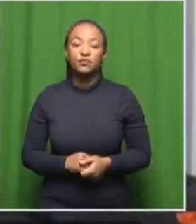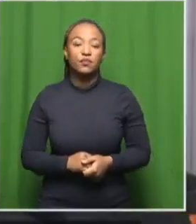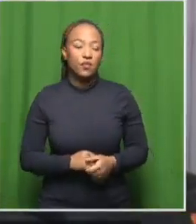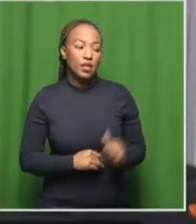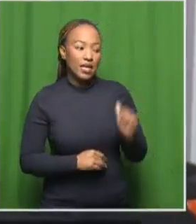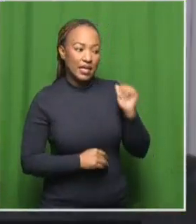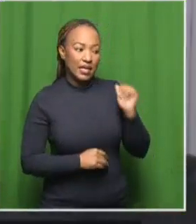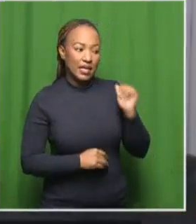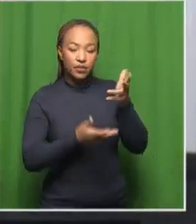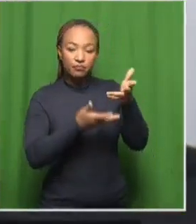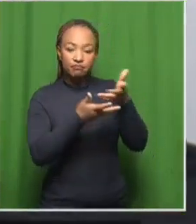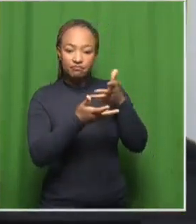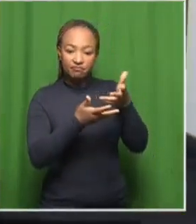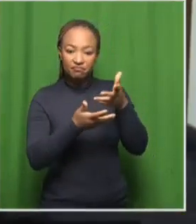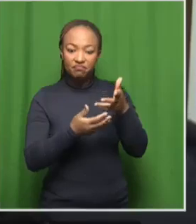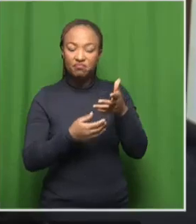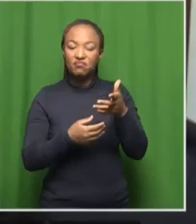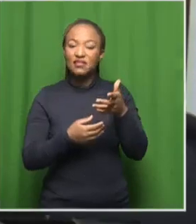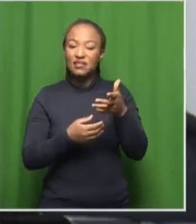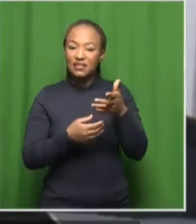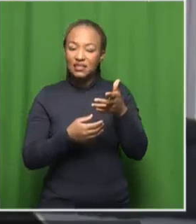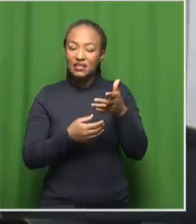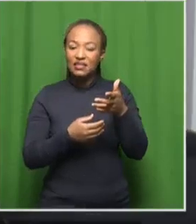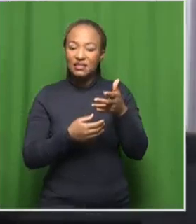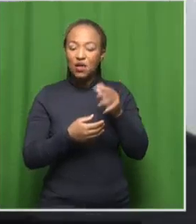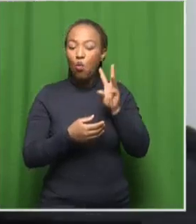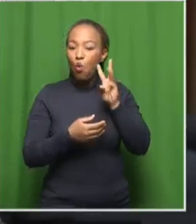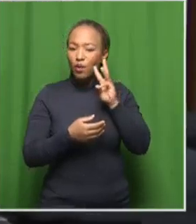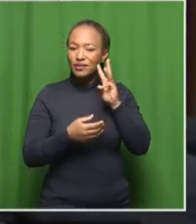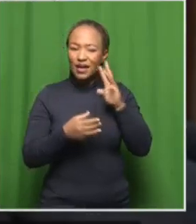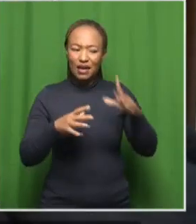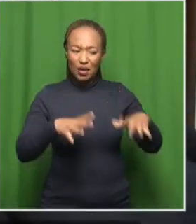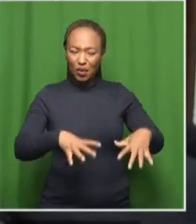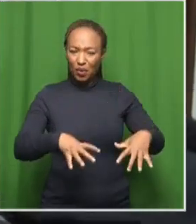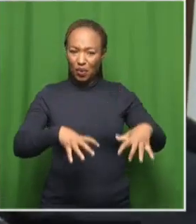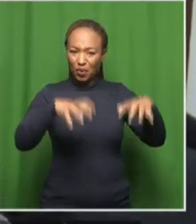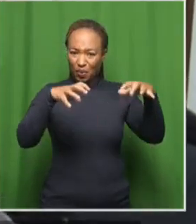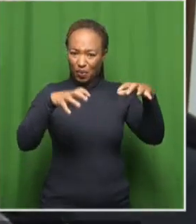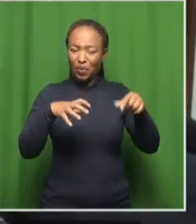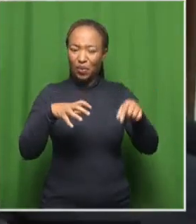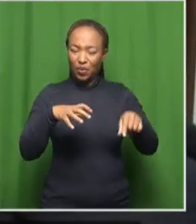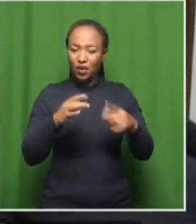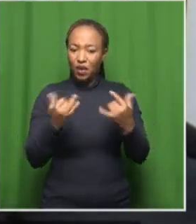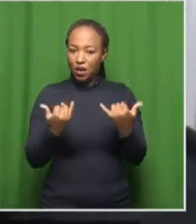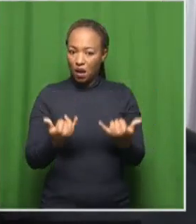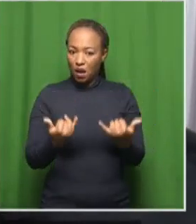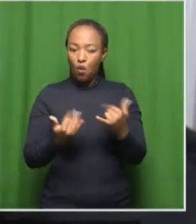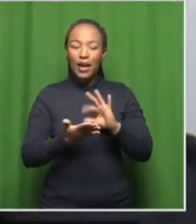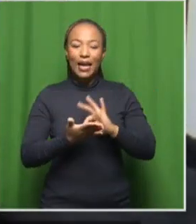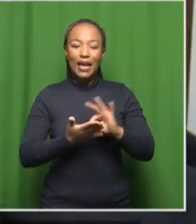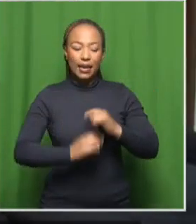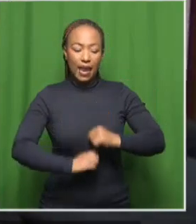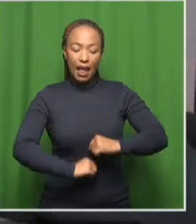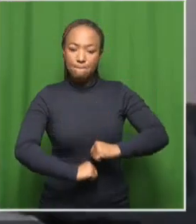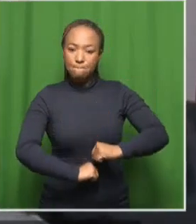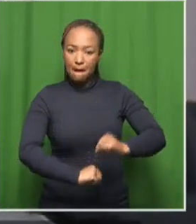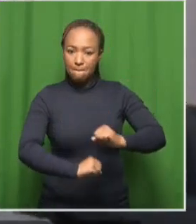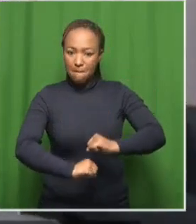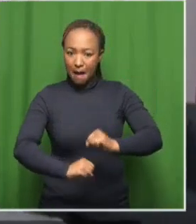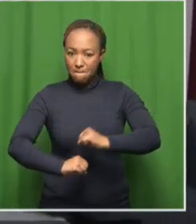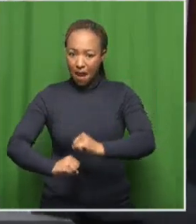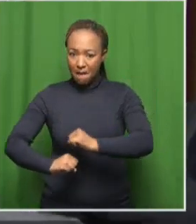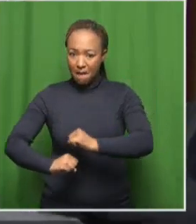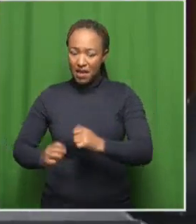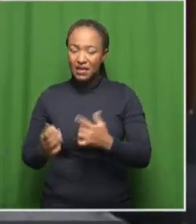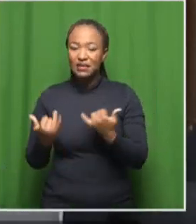you. We're literally walking in a pool of water yesterday. But today, obviously, clean up operations, mop operations, trying to bring the pieces together. The water